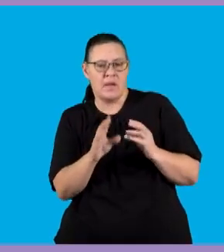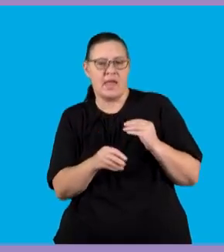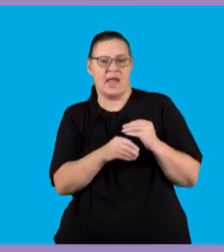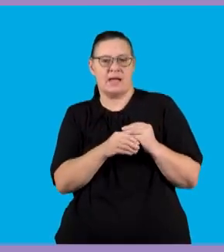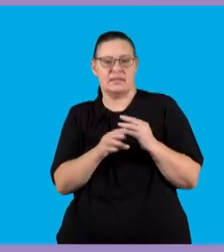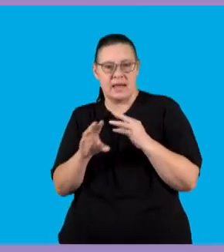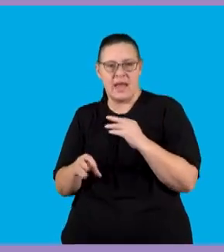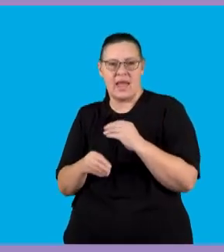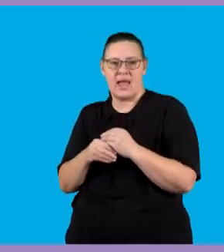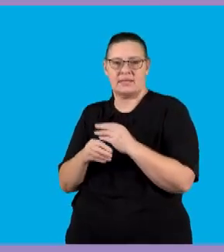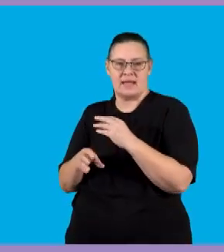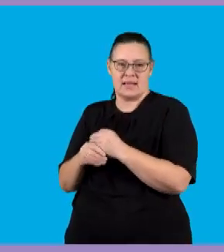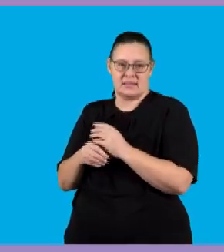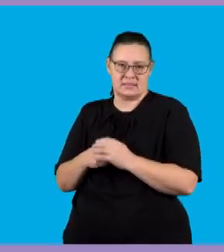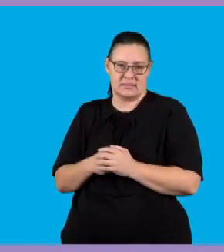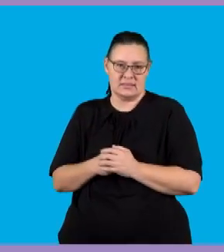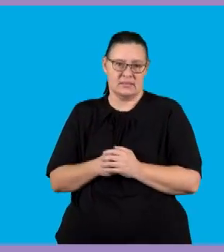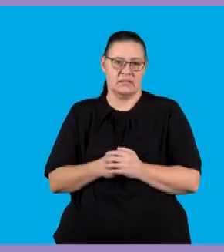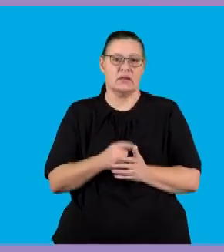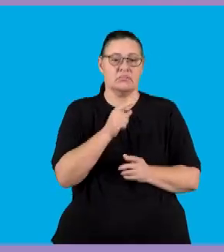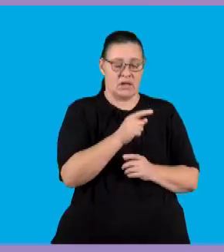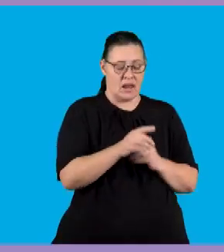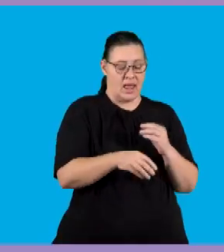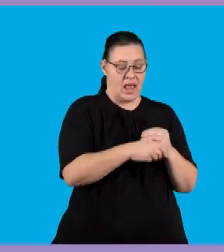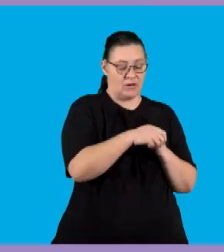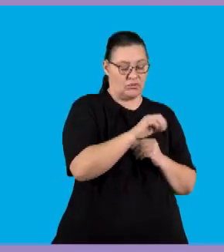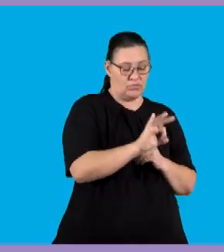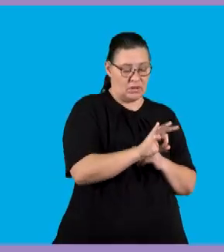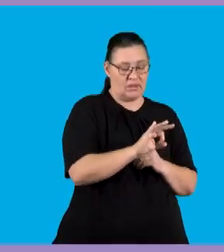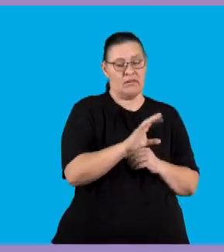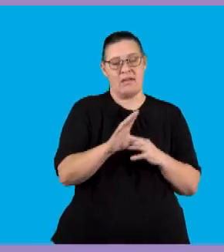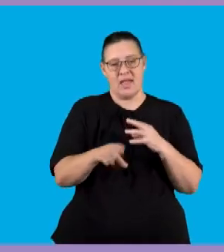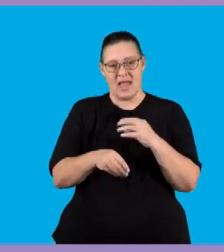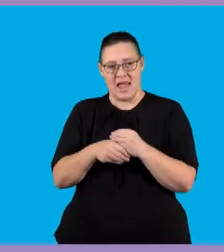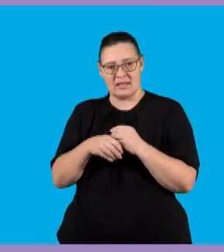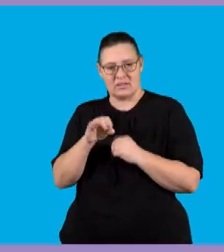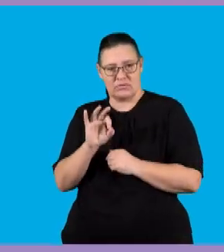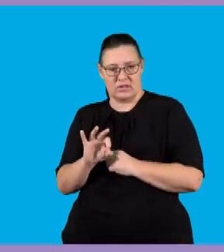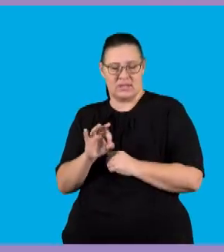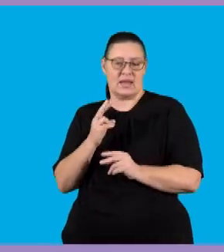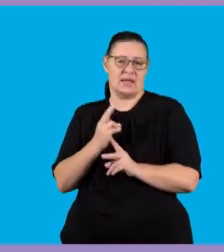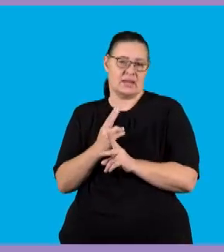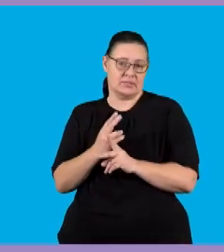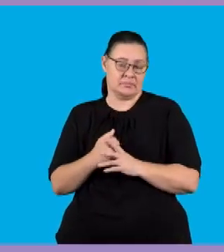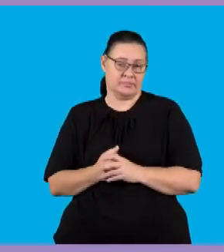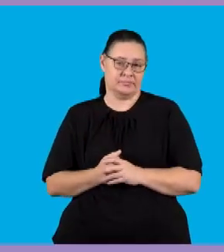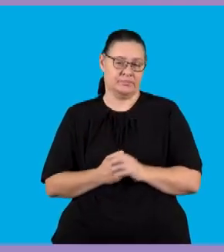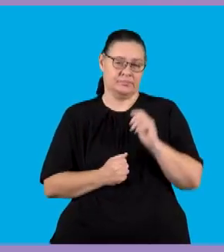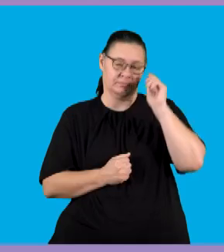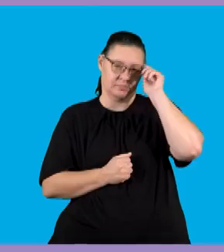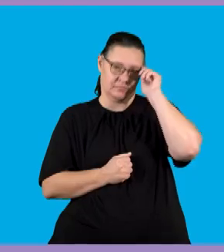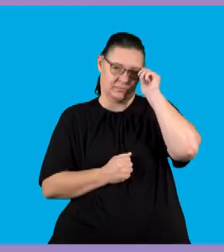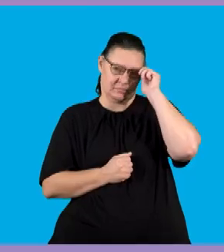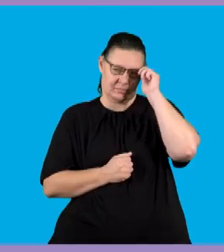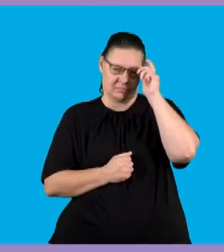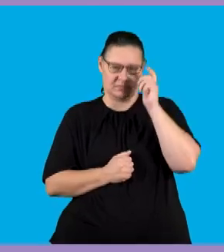are now adding 3 here from the first term to the second term, yes, and we are again adding